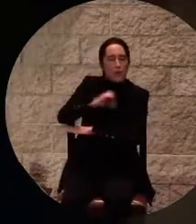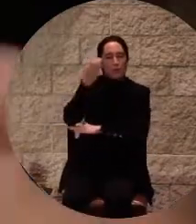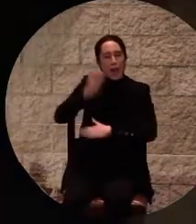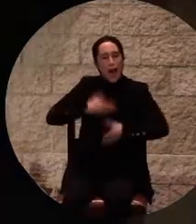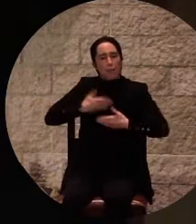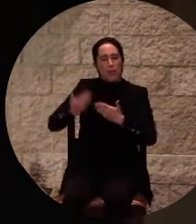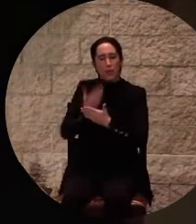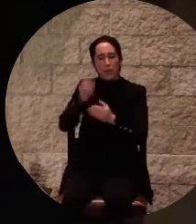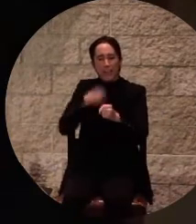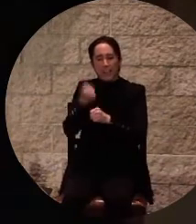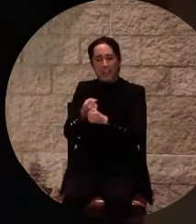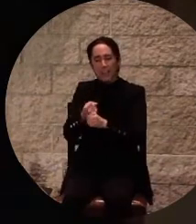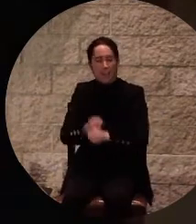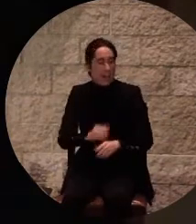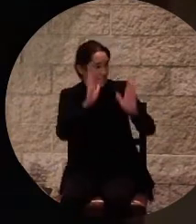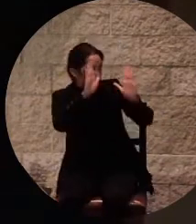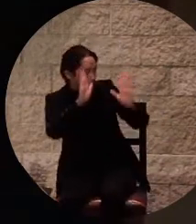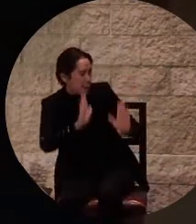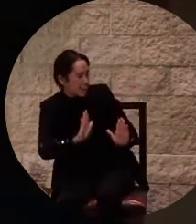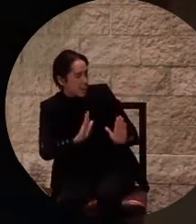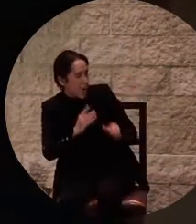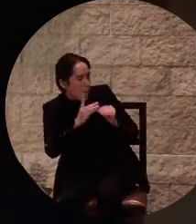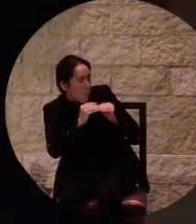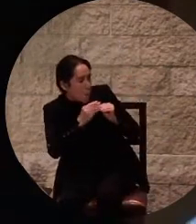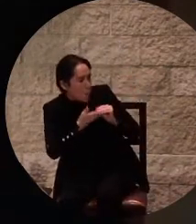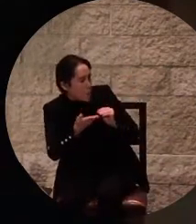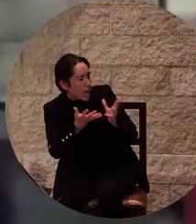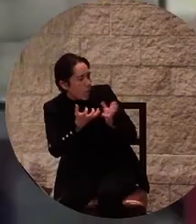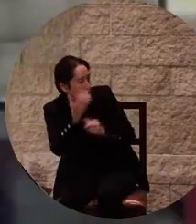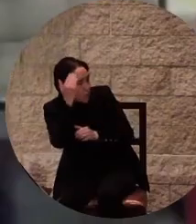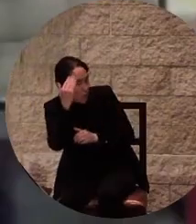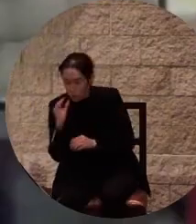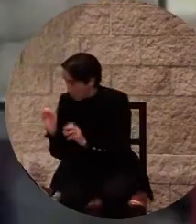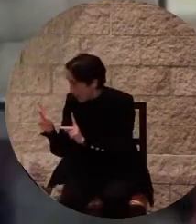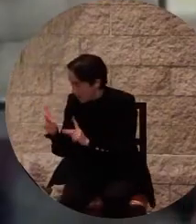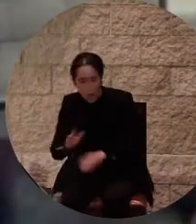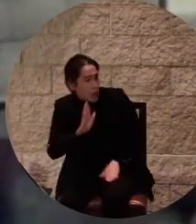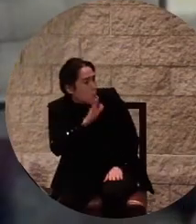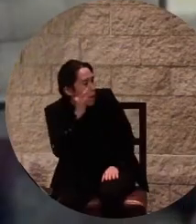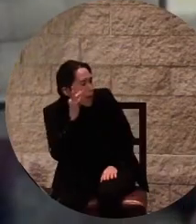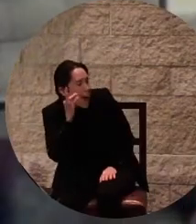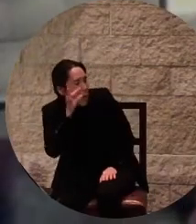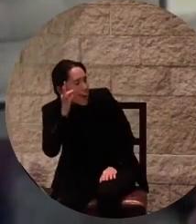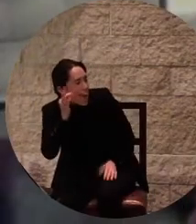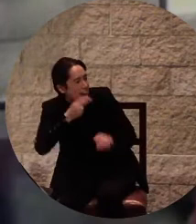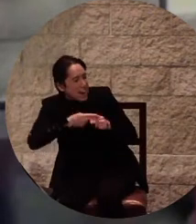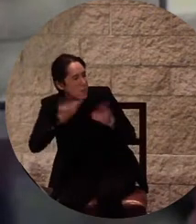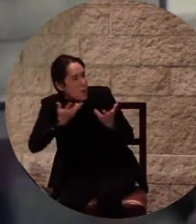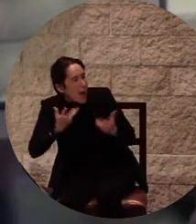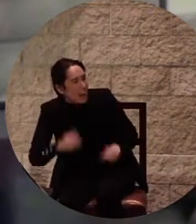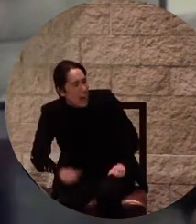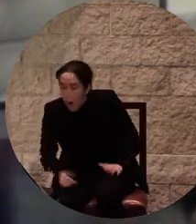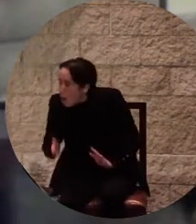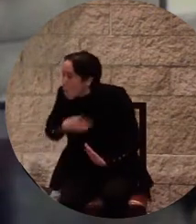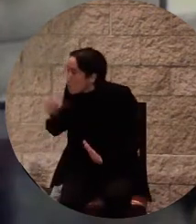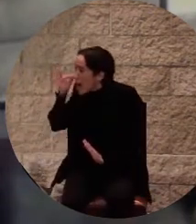Fantastic. And there's only one more thing that we need to know. Okay. Your cat. What is your cat's name? Because did she come